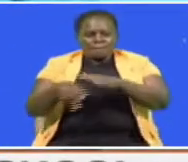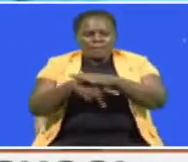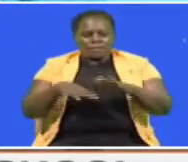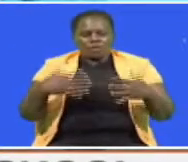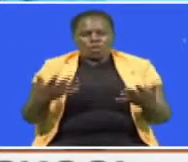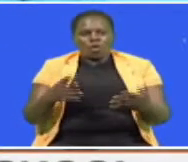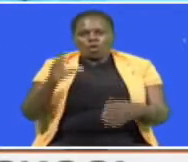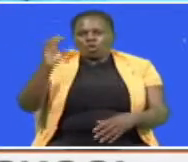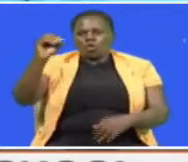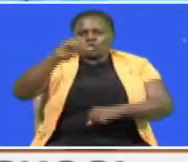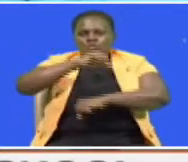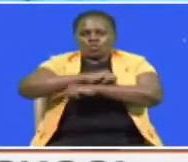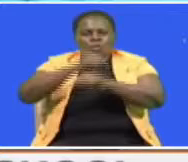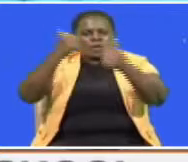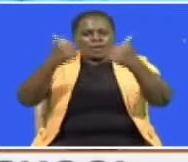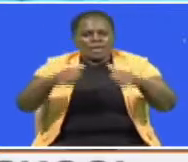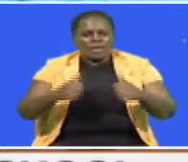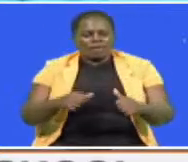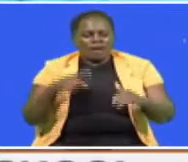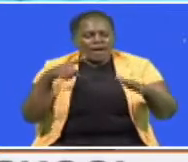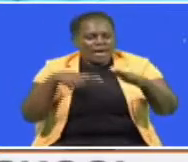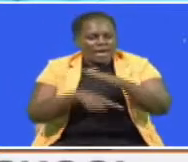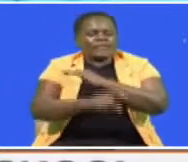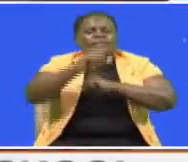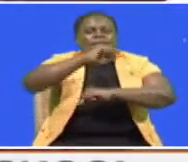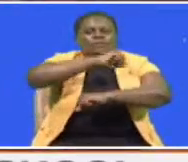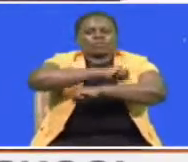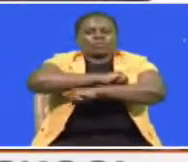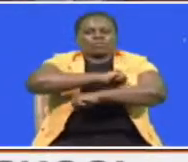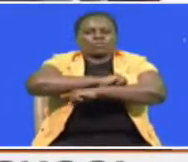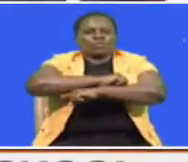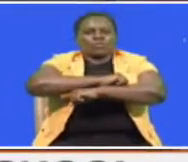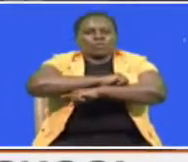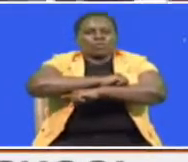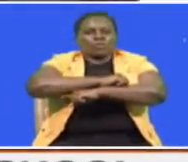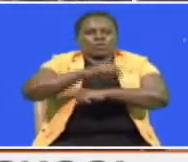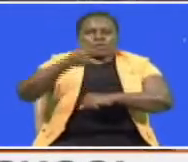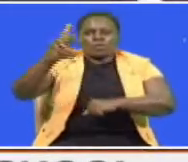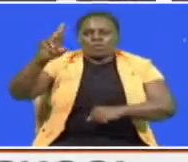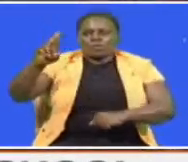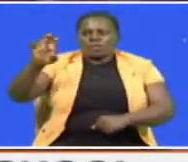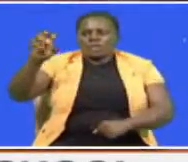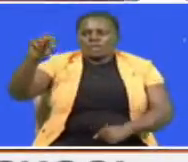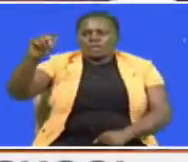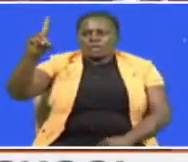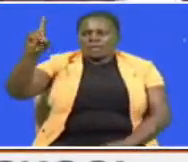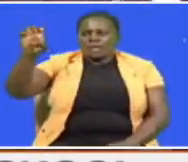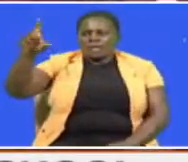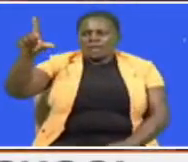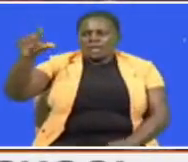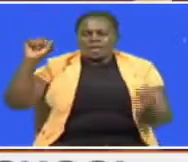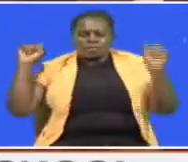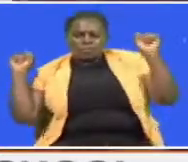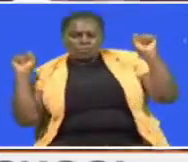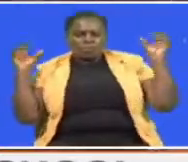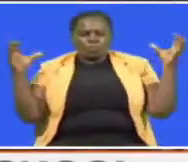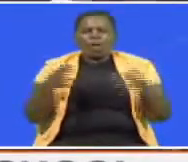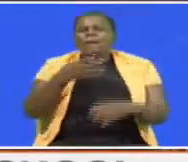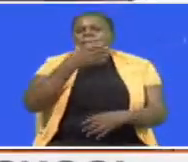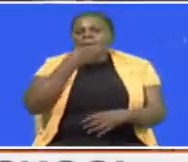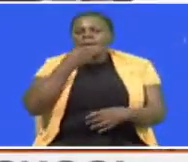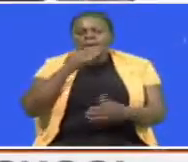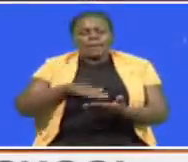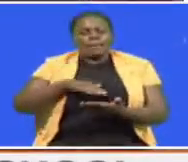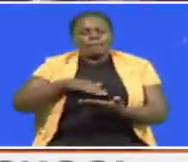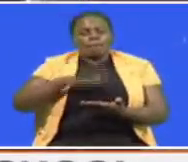or nursery, they have never went. Hawajawahi ona four corners of class. Rendile, being a patriarchal community, men play a